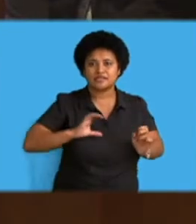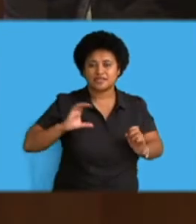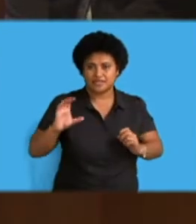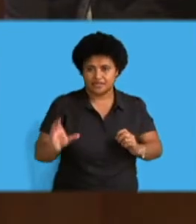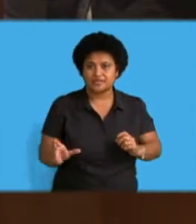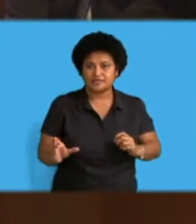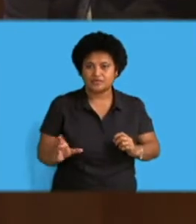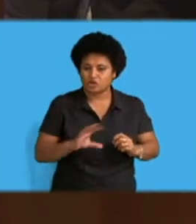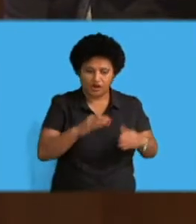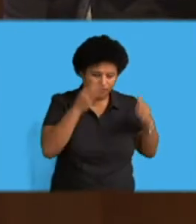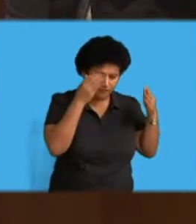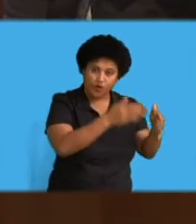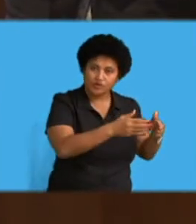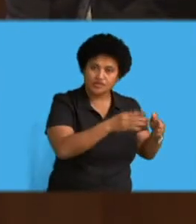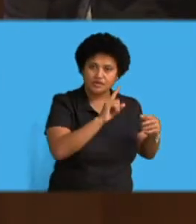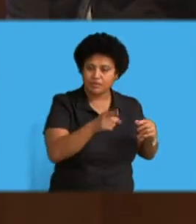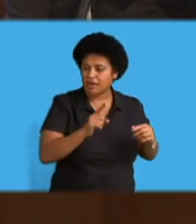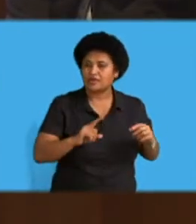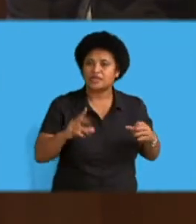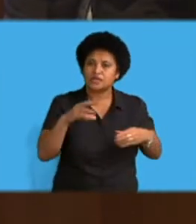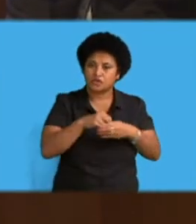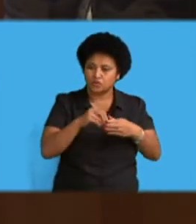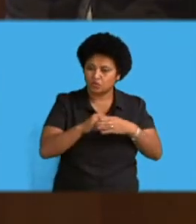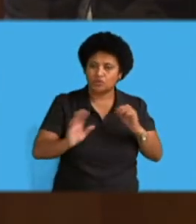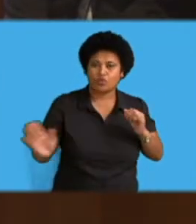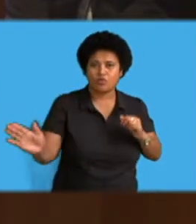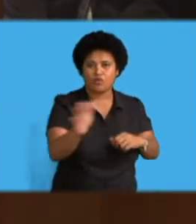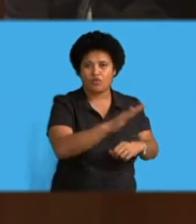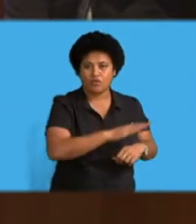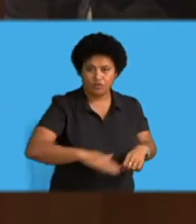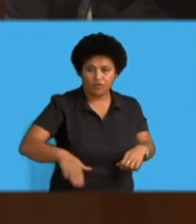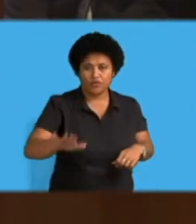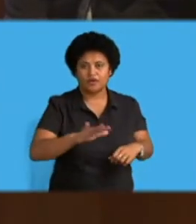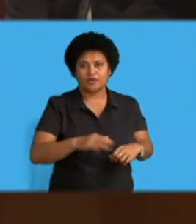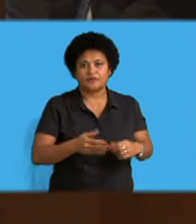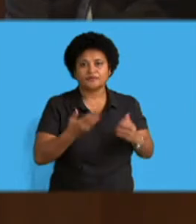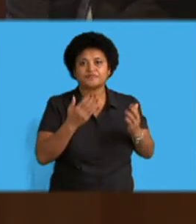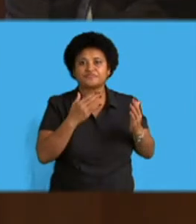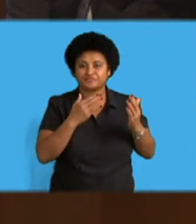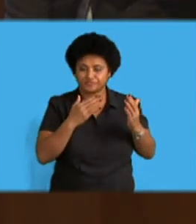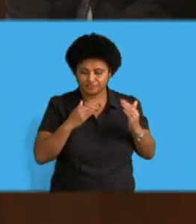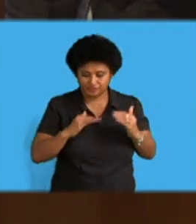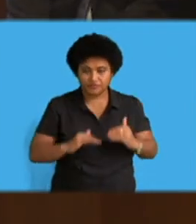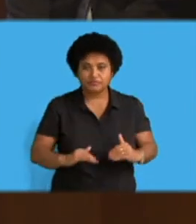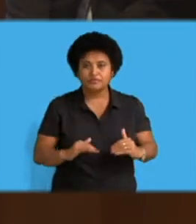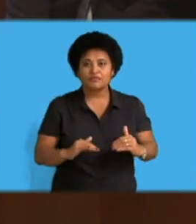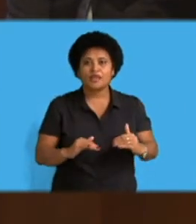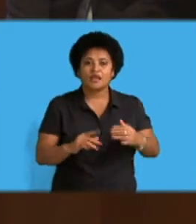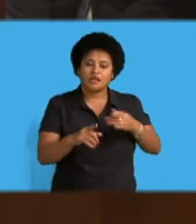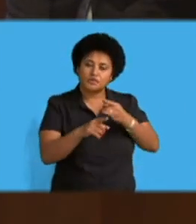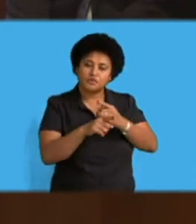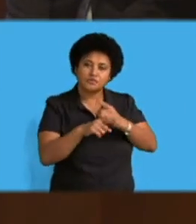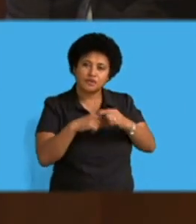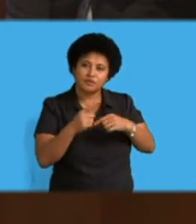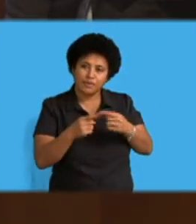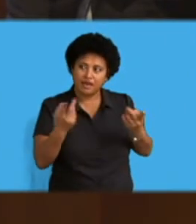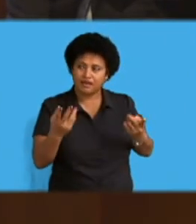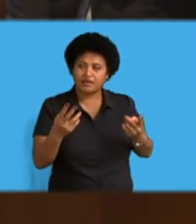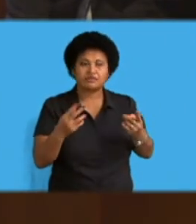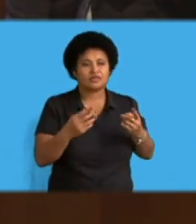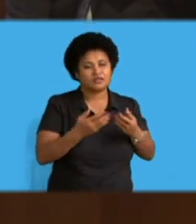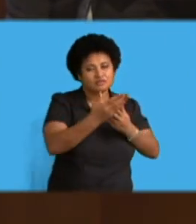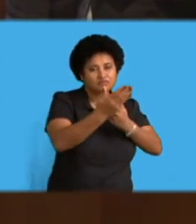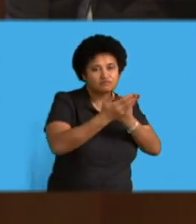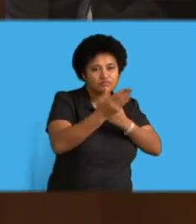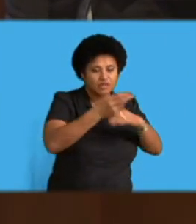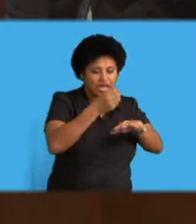Honourable Deputy Speaker, a number of targeted bilateral meetings were also held to increase Fiji's collaboration with other countries. Bilateral meetings were also held with the Japanese Vice Minister